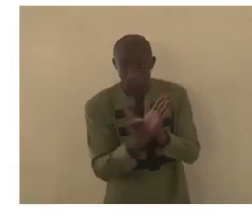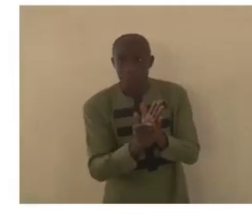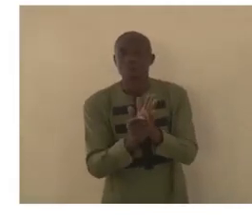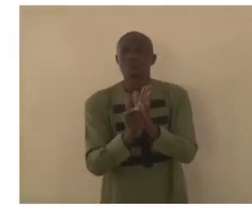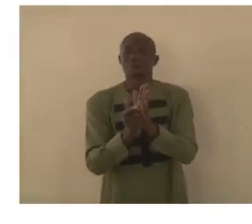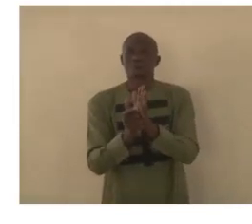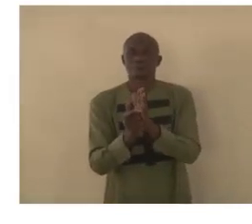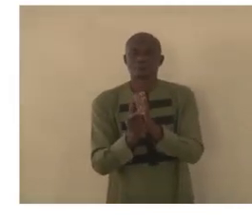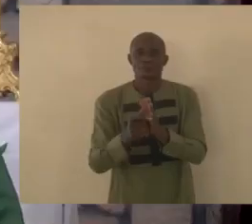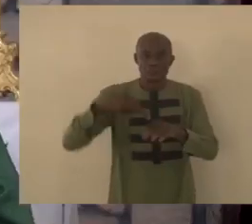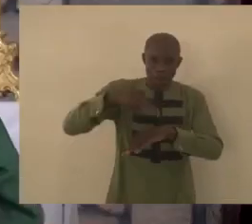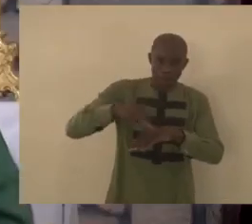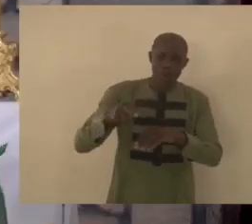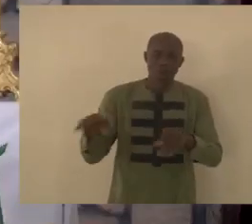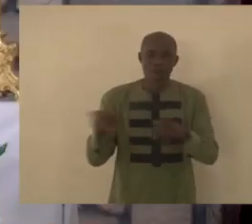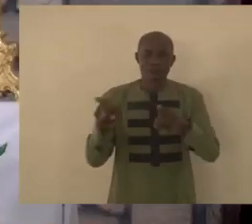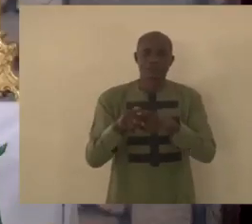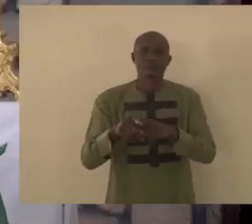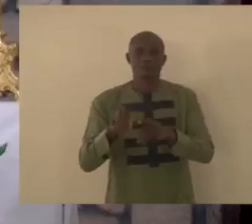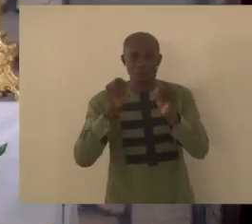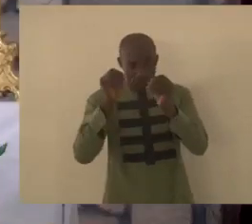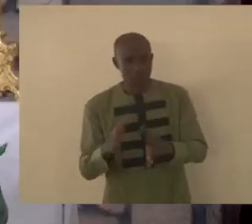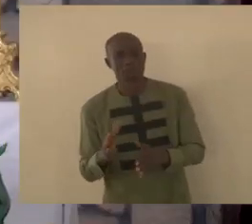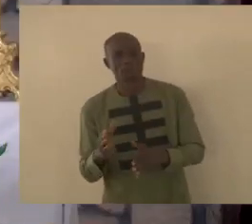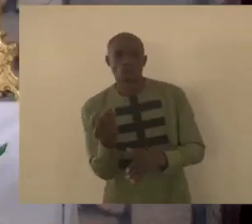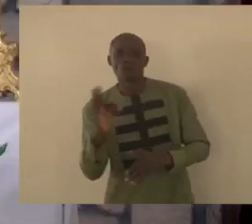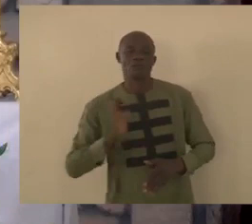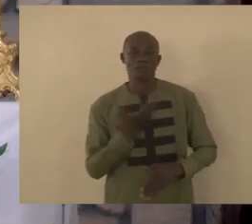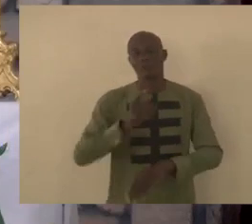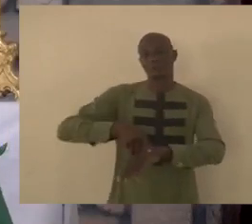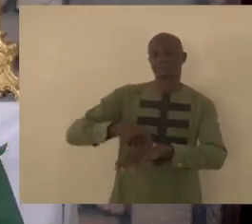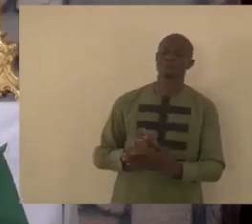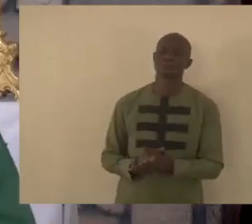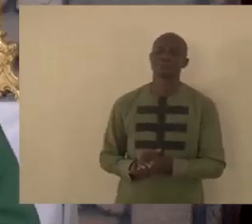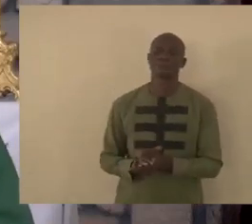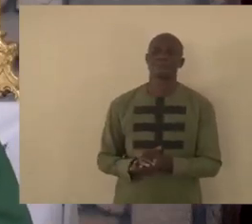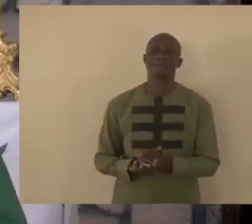Torah. So the scribes are what we refer today as theologians, the theologians of our time.